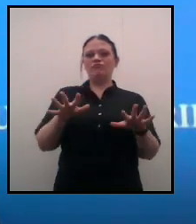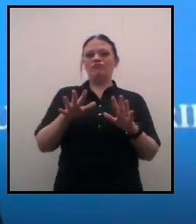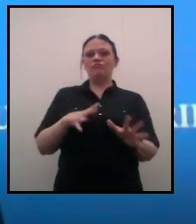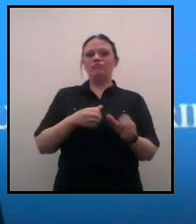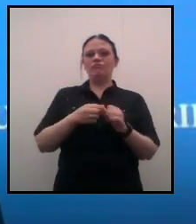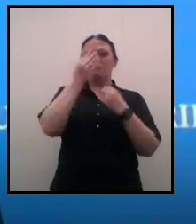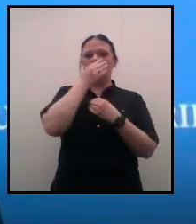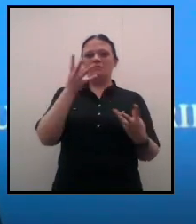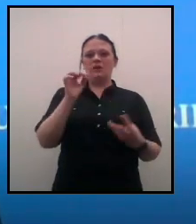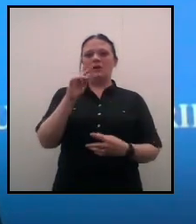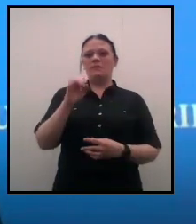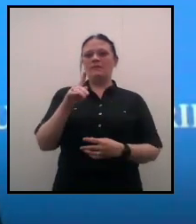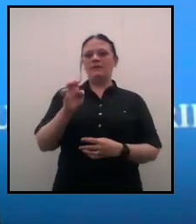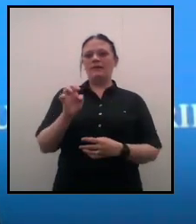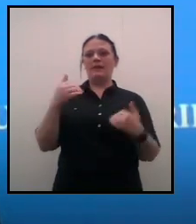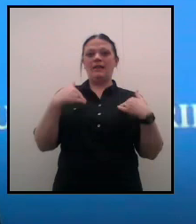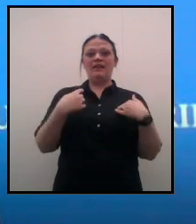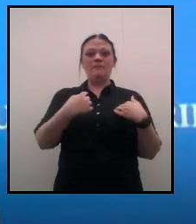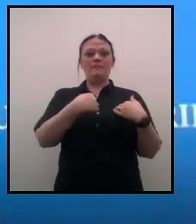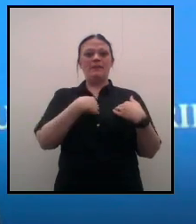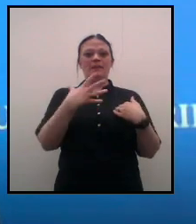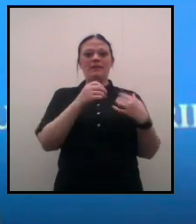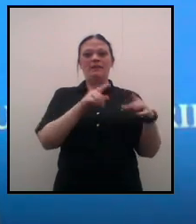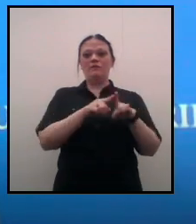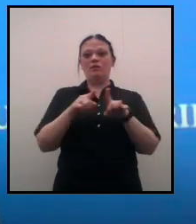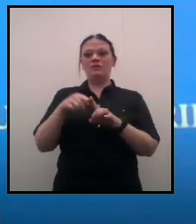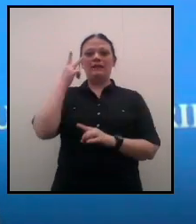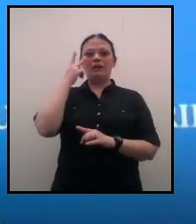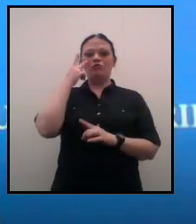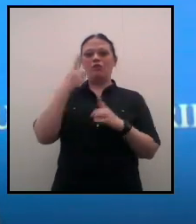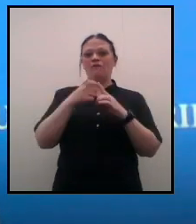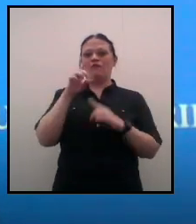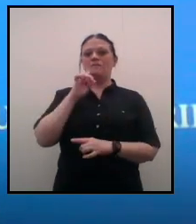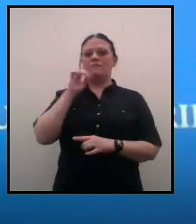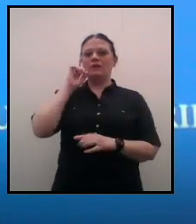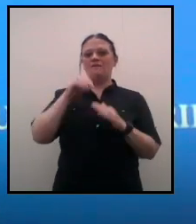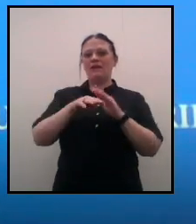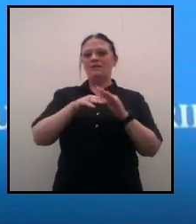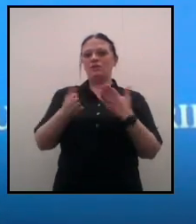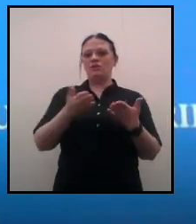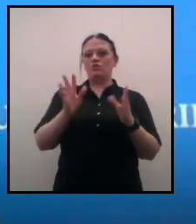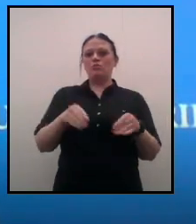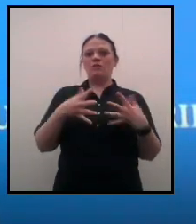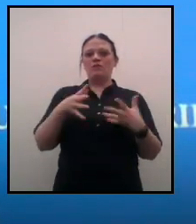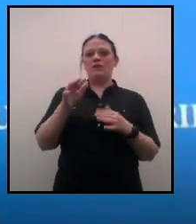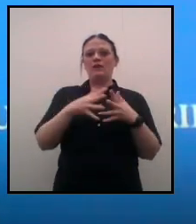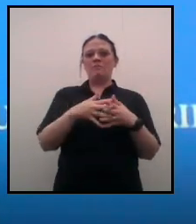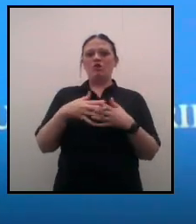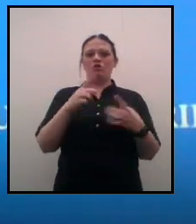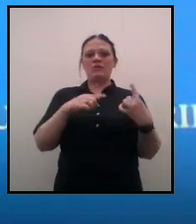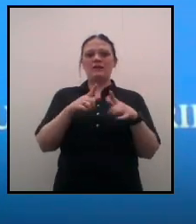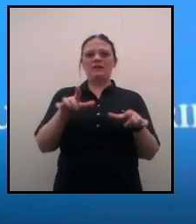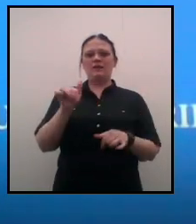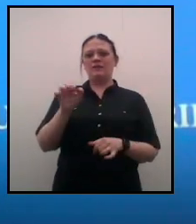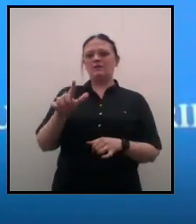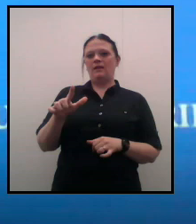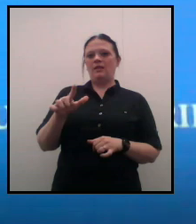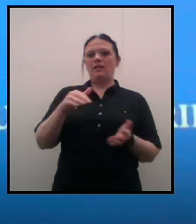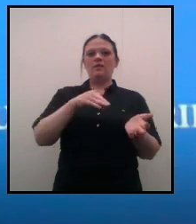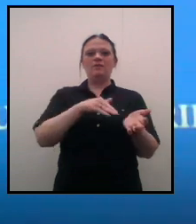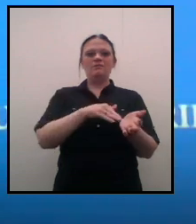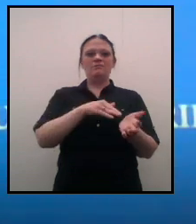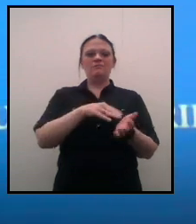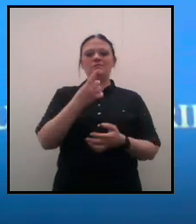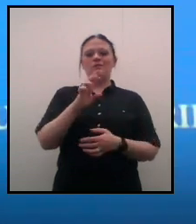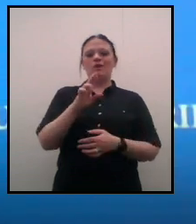update. You've got me as well as Kendra from Deaf Access Services who will be providing the American Sign Language. Dr. Burstein